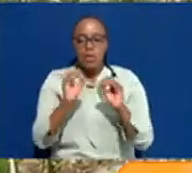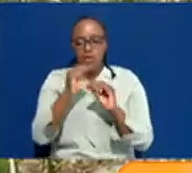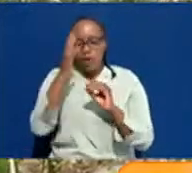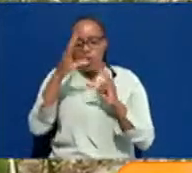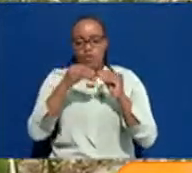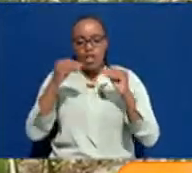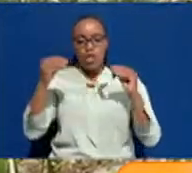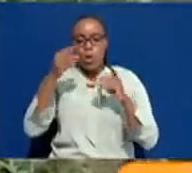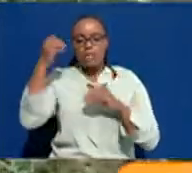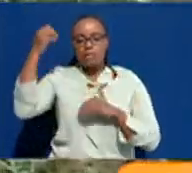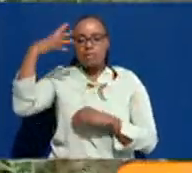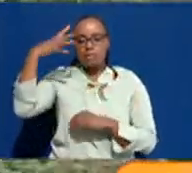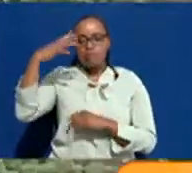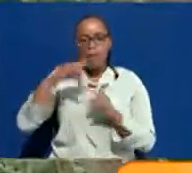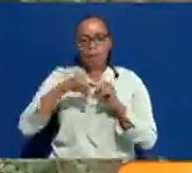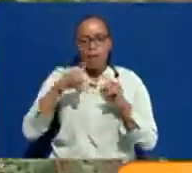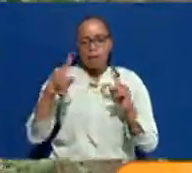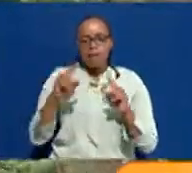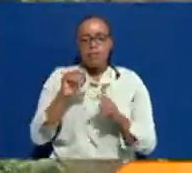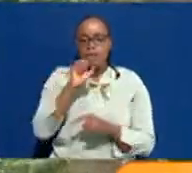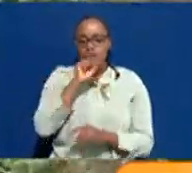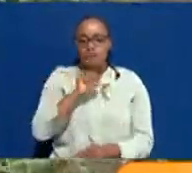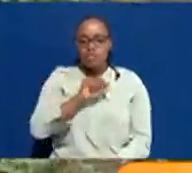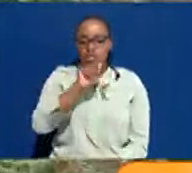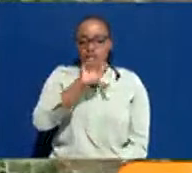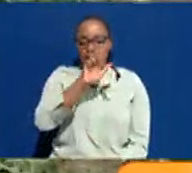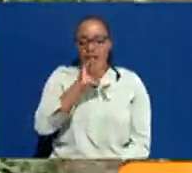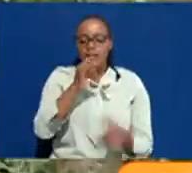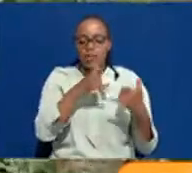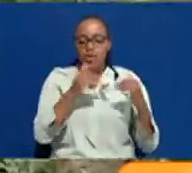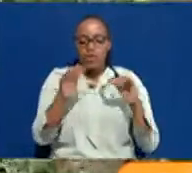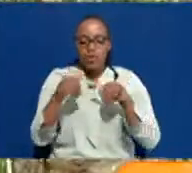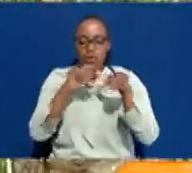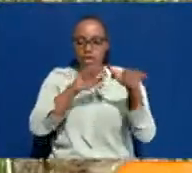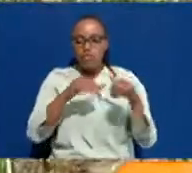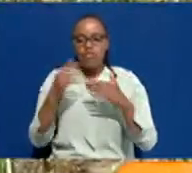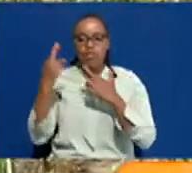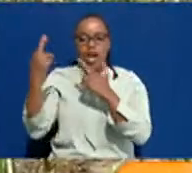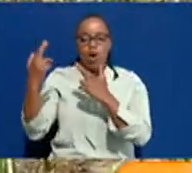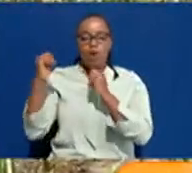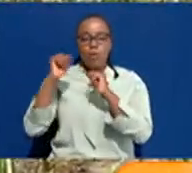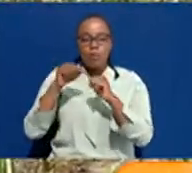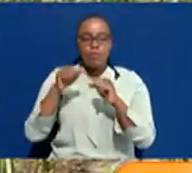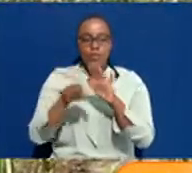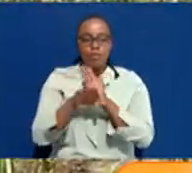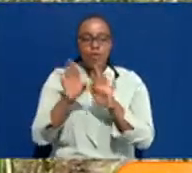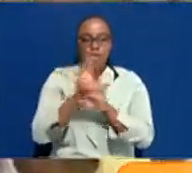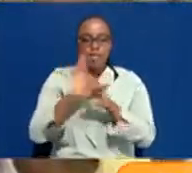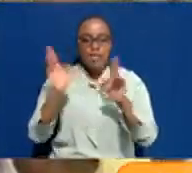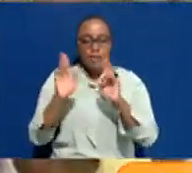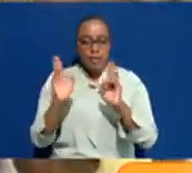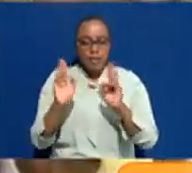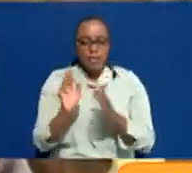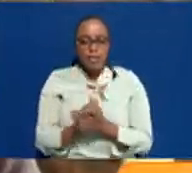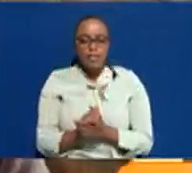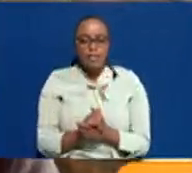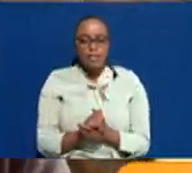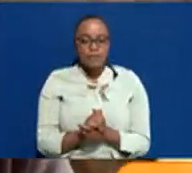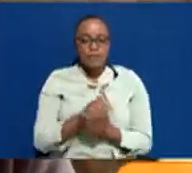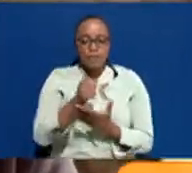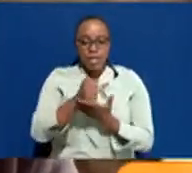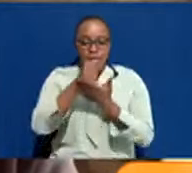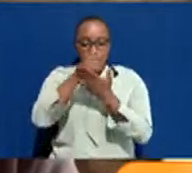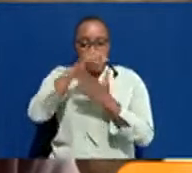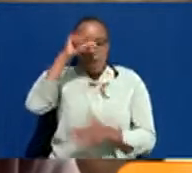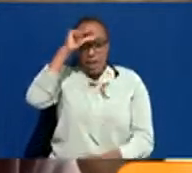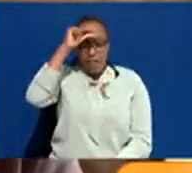spell, but with resilience, Mzee Ali tends to his farm in the hope that things will get better soon. Tutusaidia